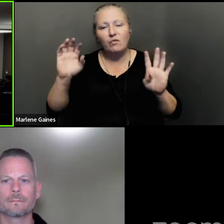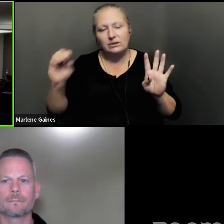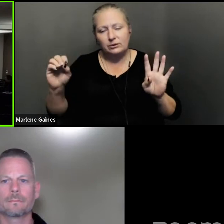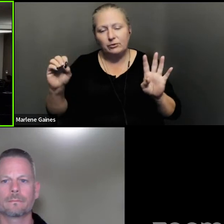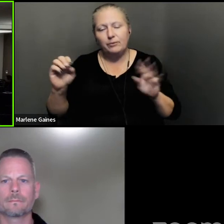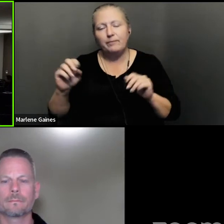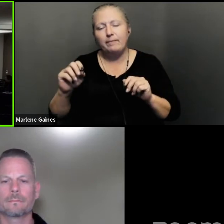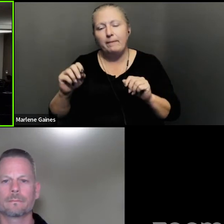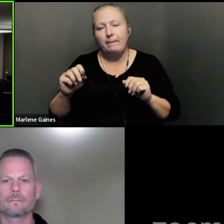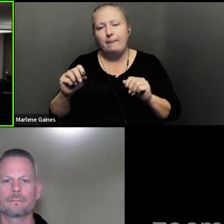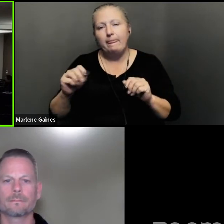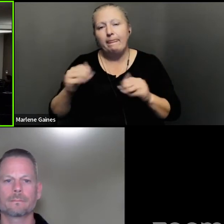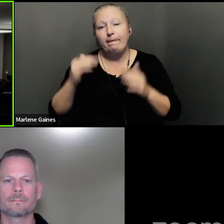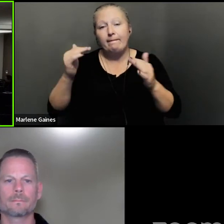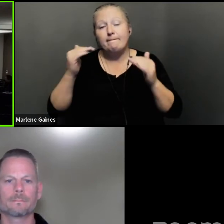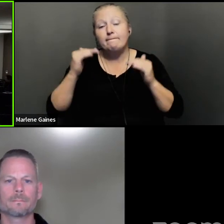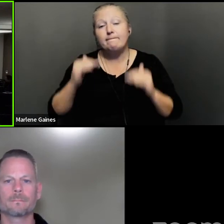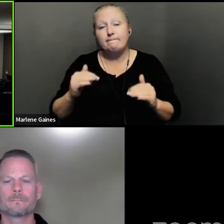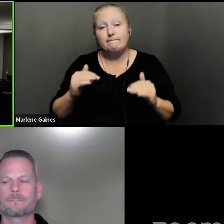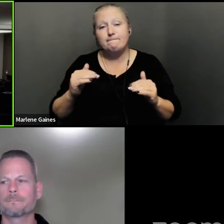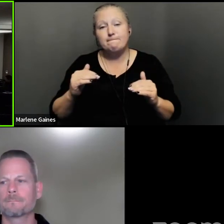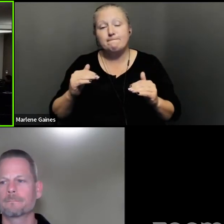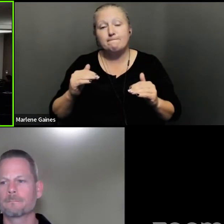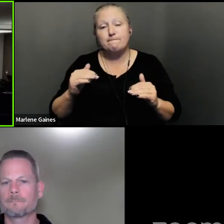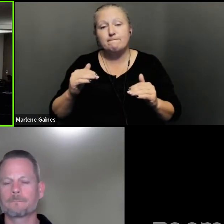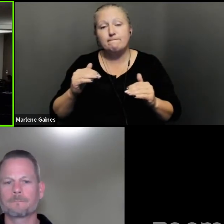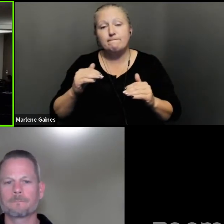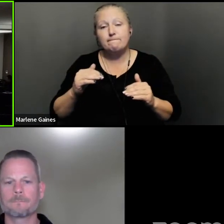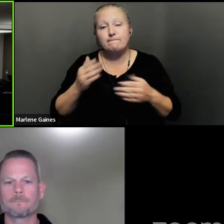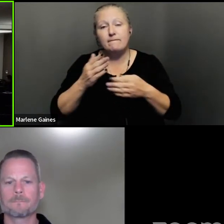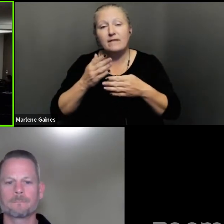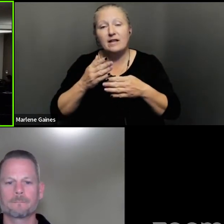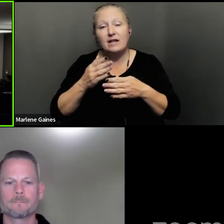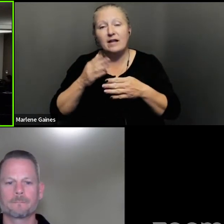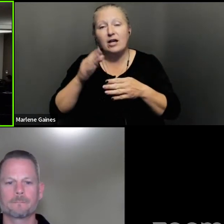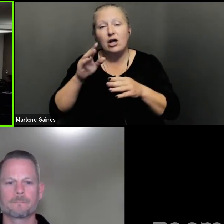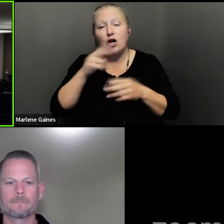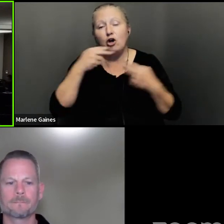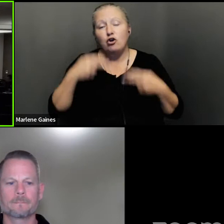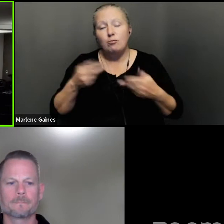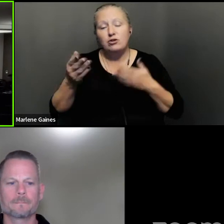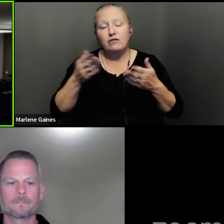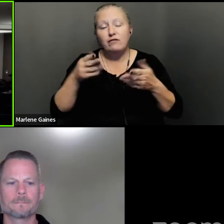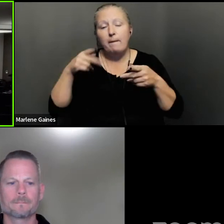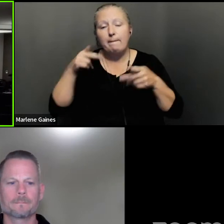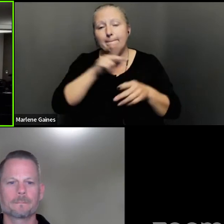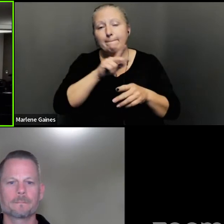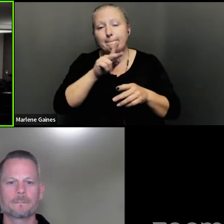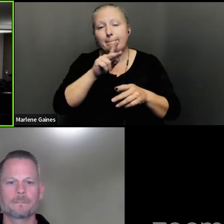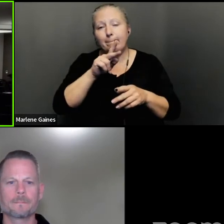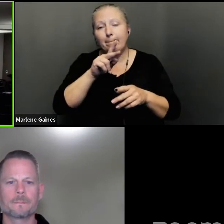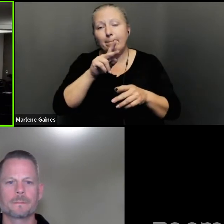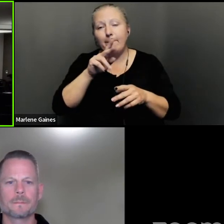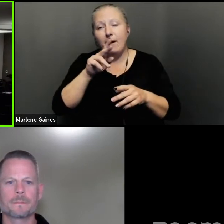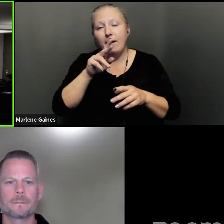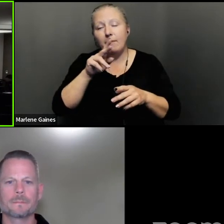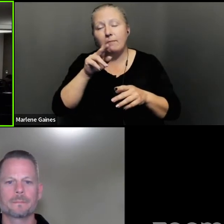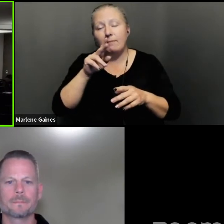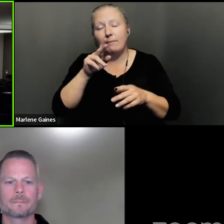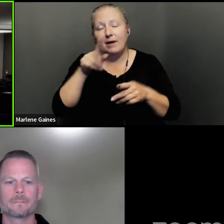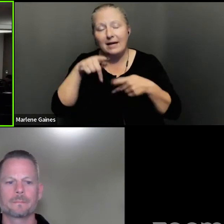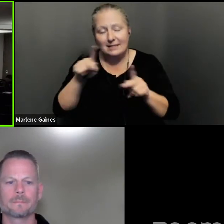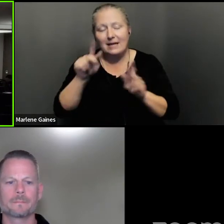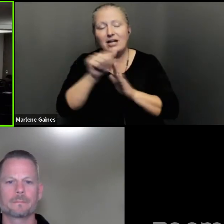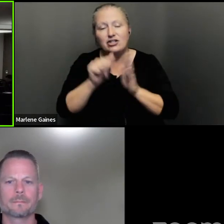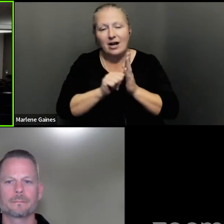4-0. Next, we're going to move on to Division of Human Services Personnel Consent Agenda. So Dr. Black. No, thank you. Yes, we